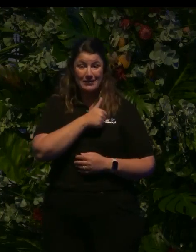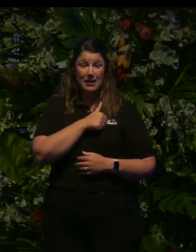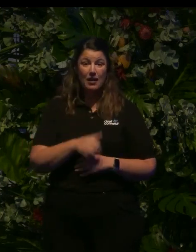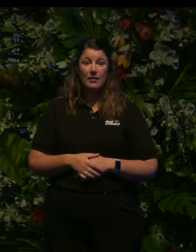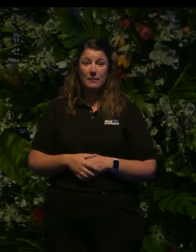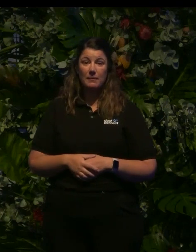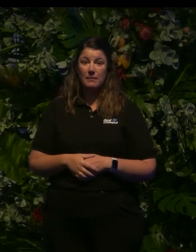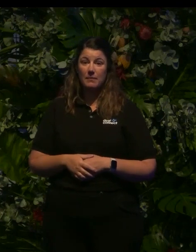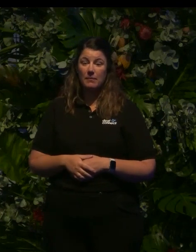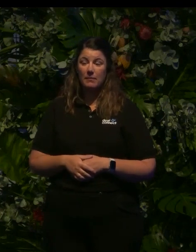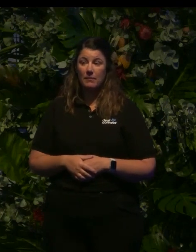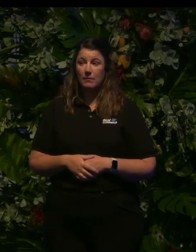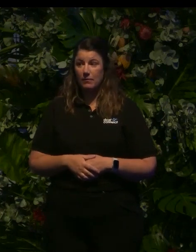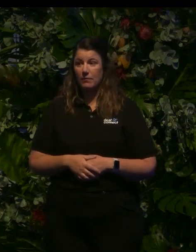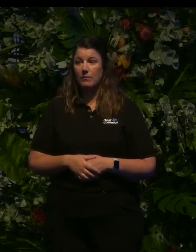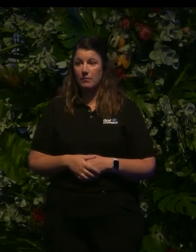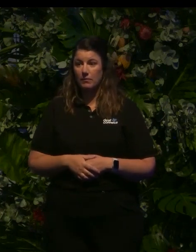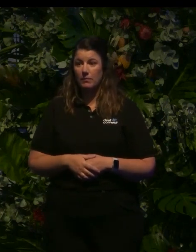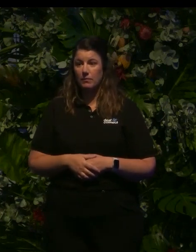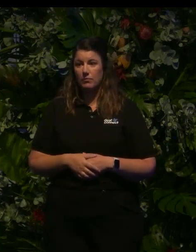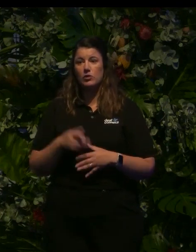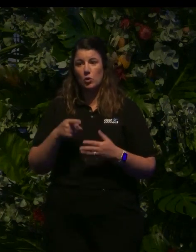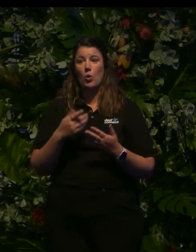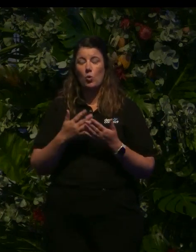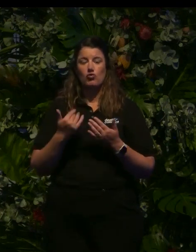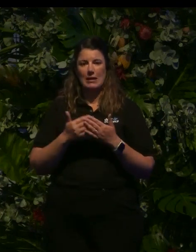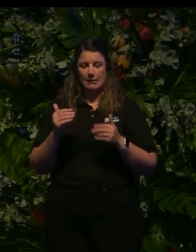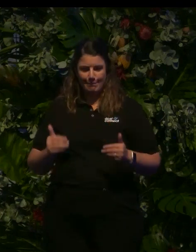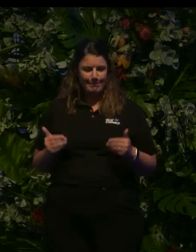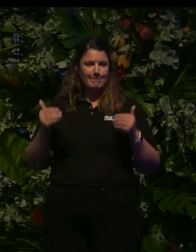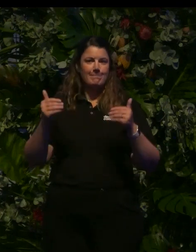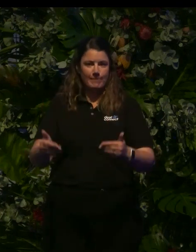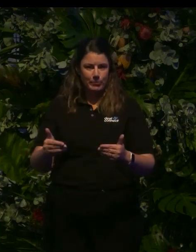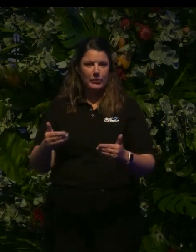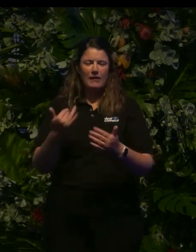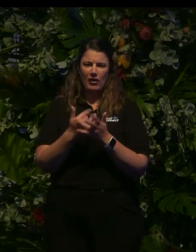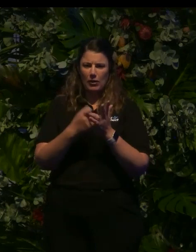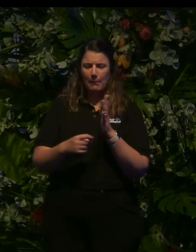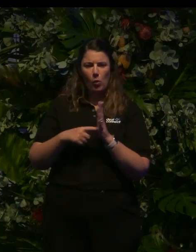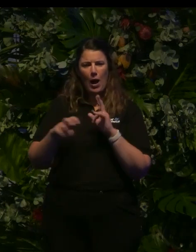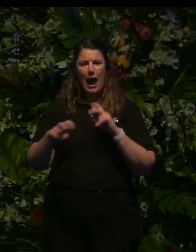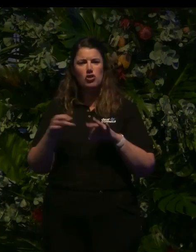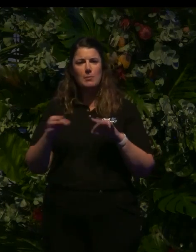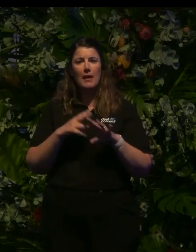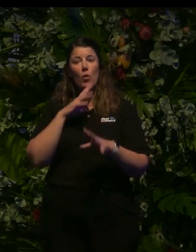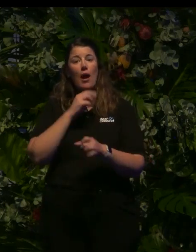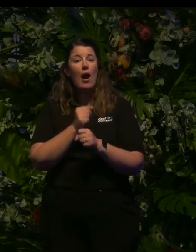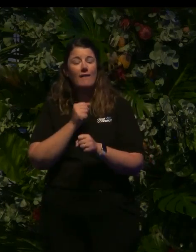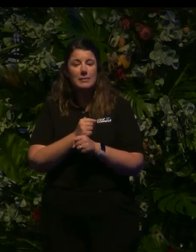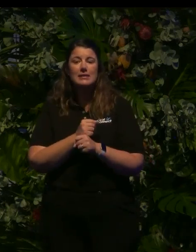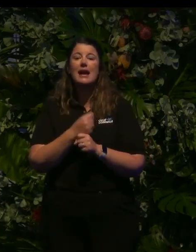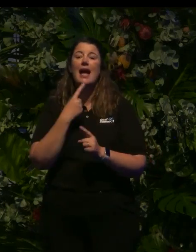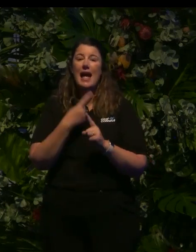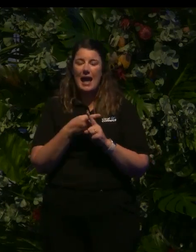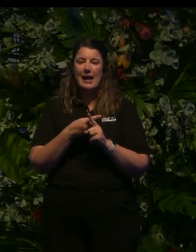This will bring several initiatives forward. It is a very important action plan for our government, and it